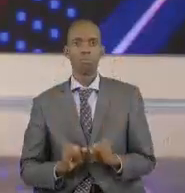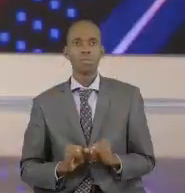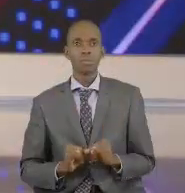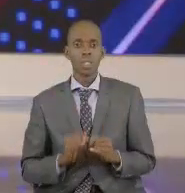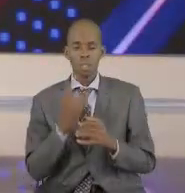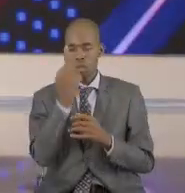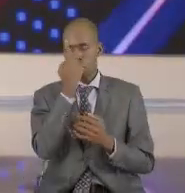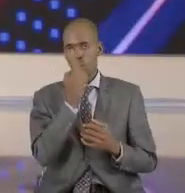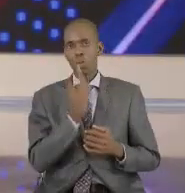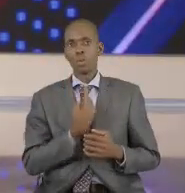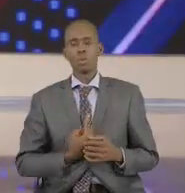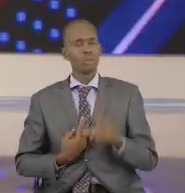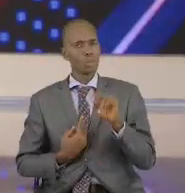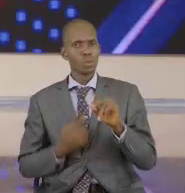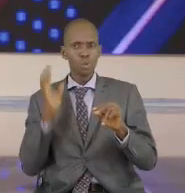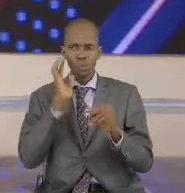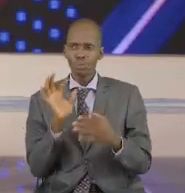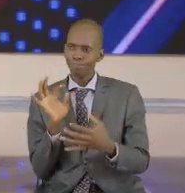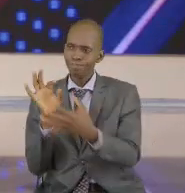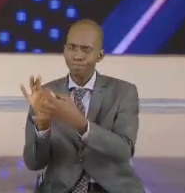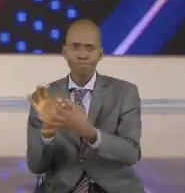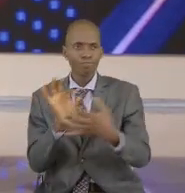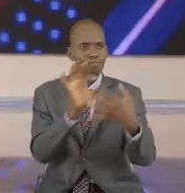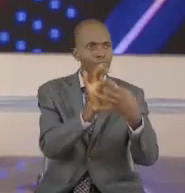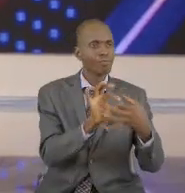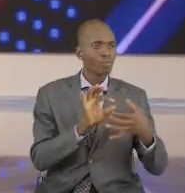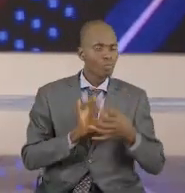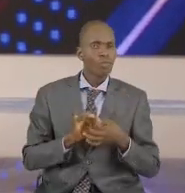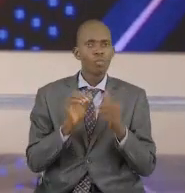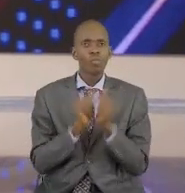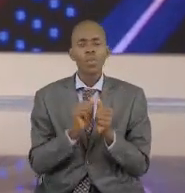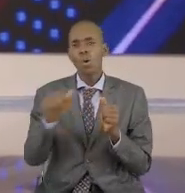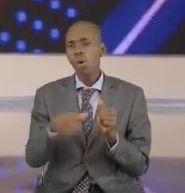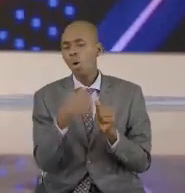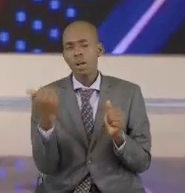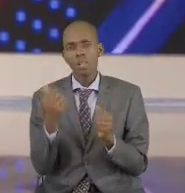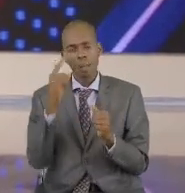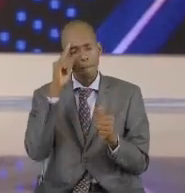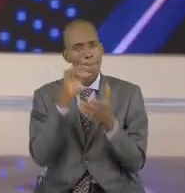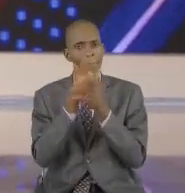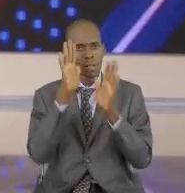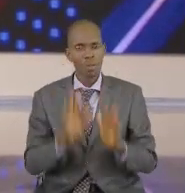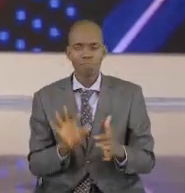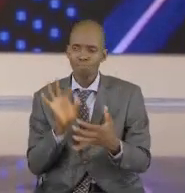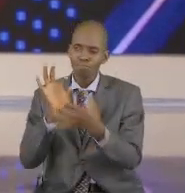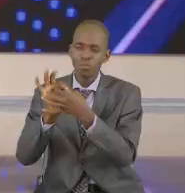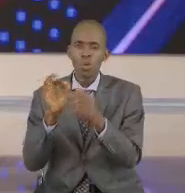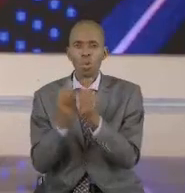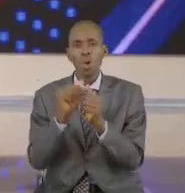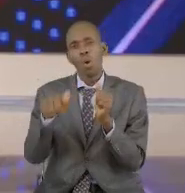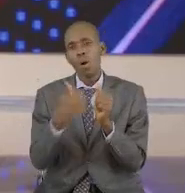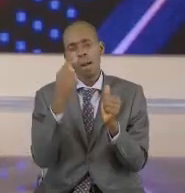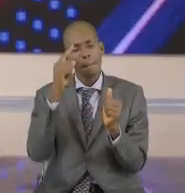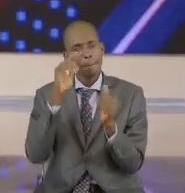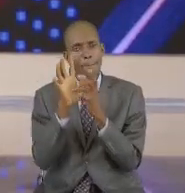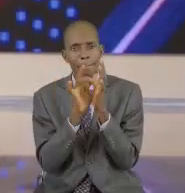with other believers. You connect with a Bible-believing church. What's the purpose? Why are you